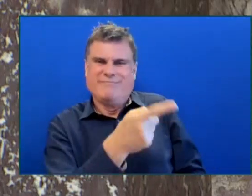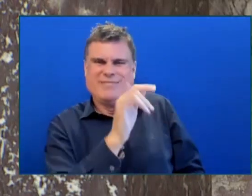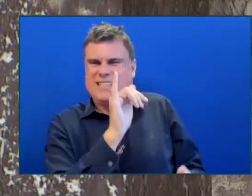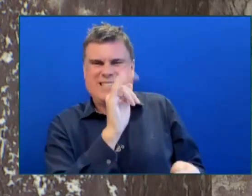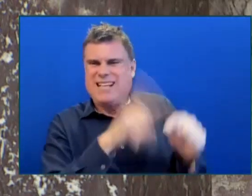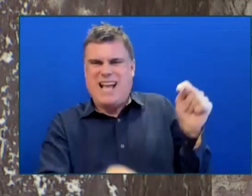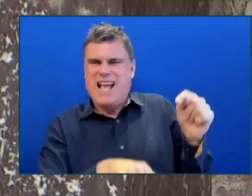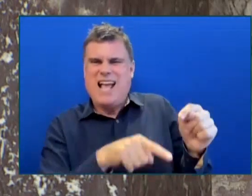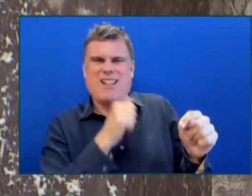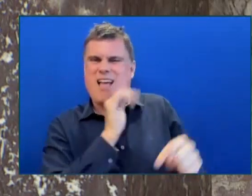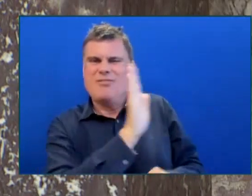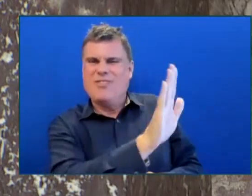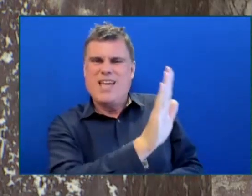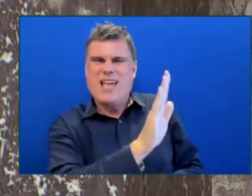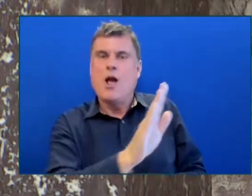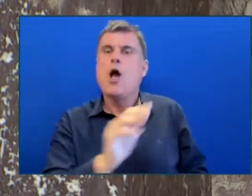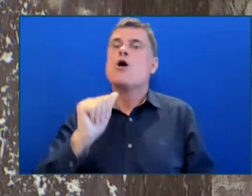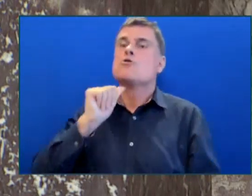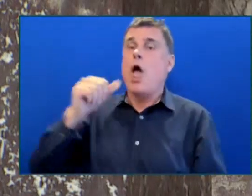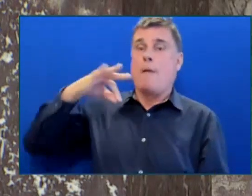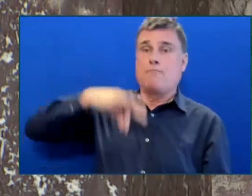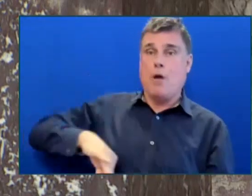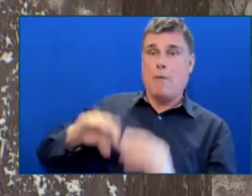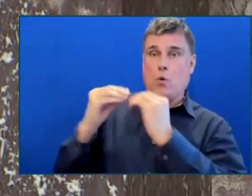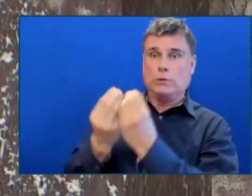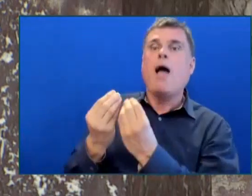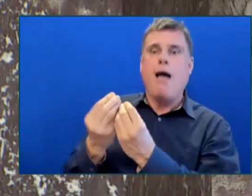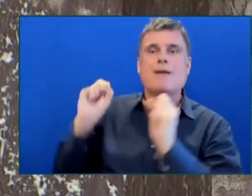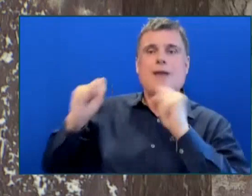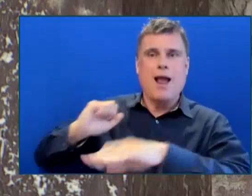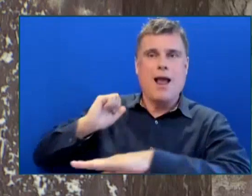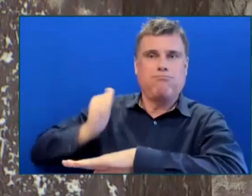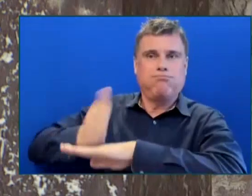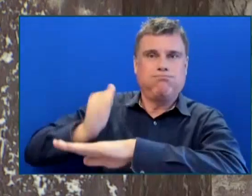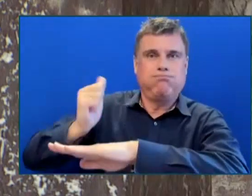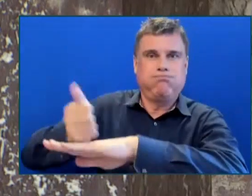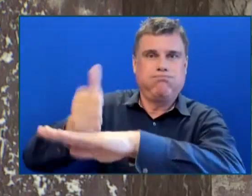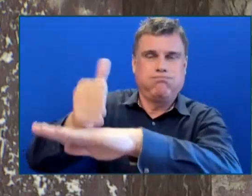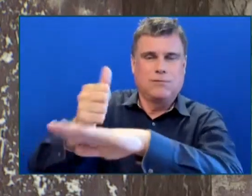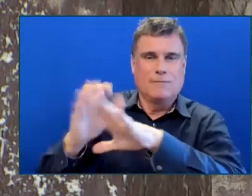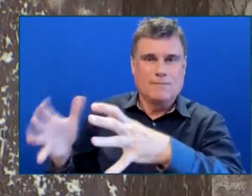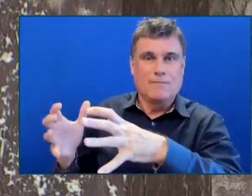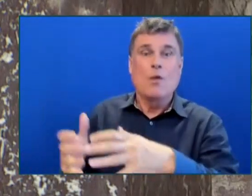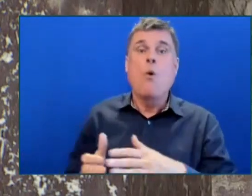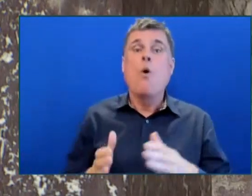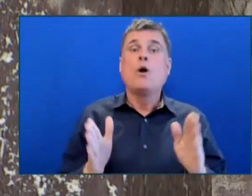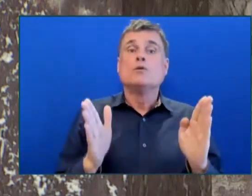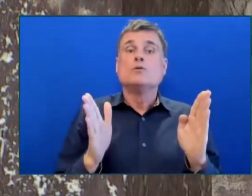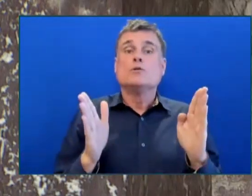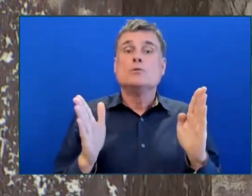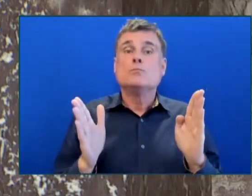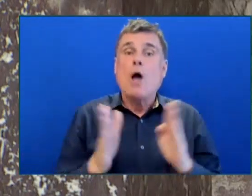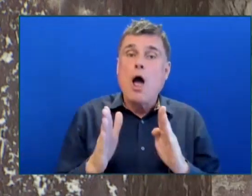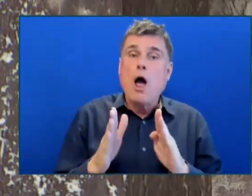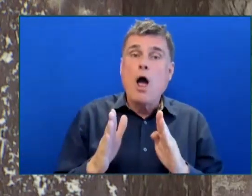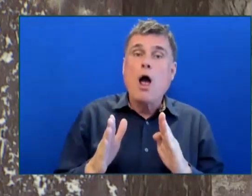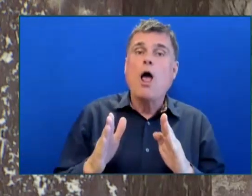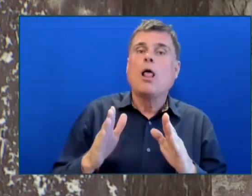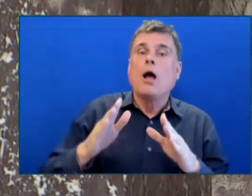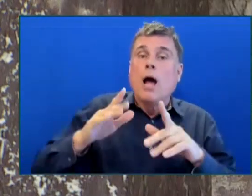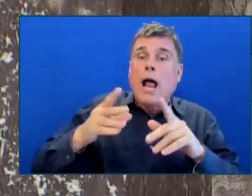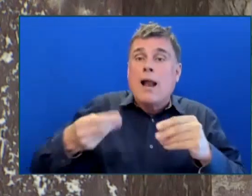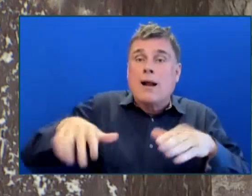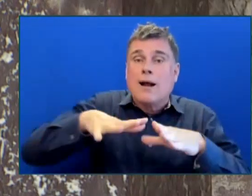why, Honourable Speaker, the small-scale multi-unit is a prime example. A home comes down. We want to ensure that if the market wants